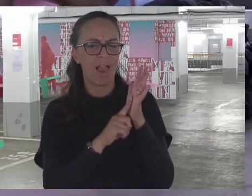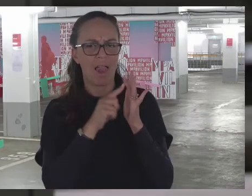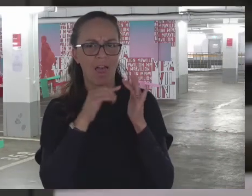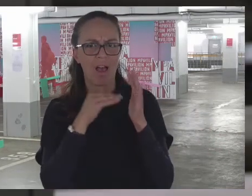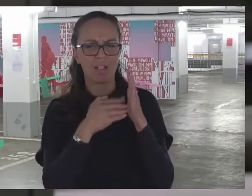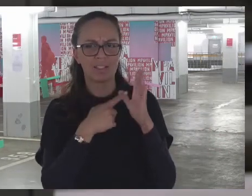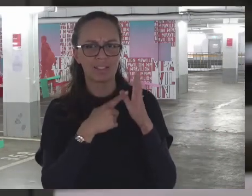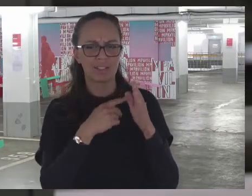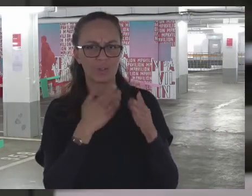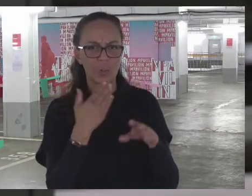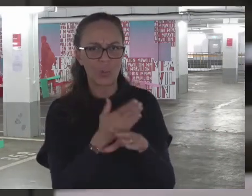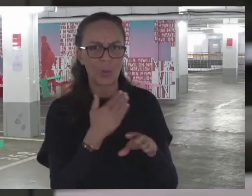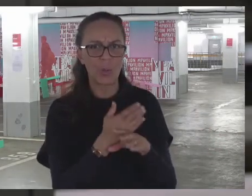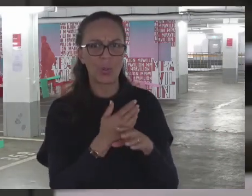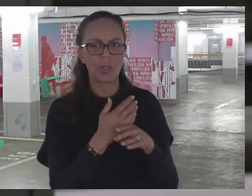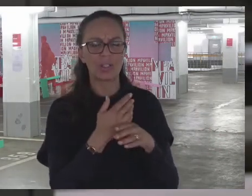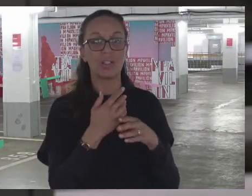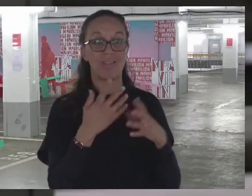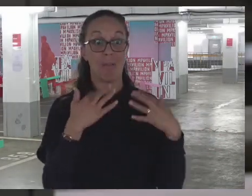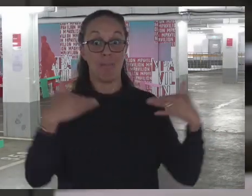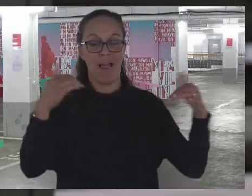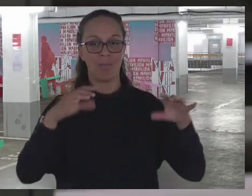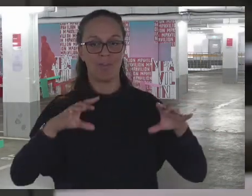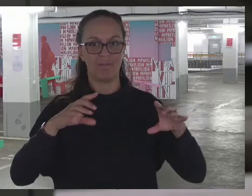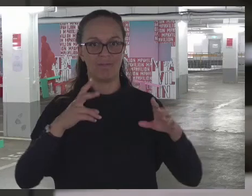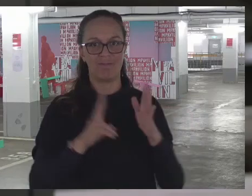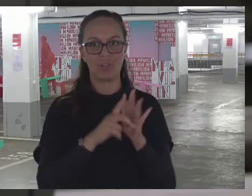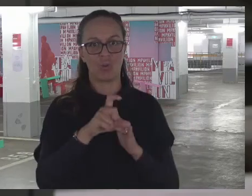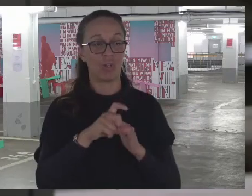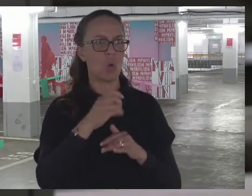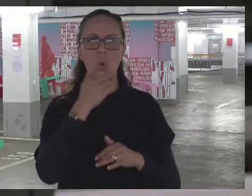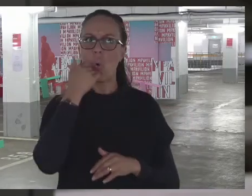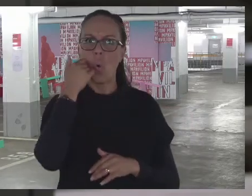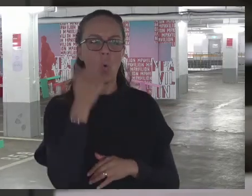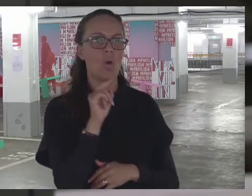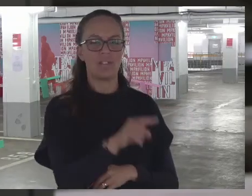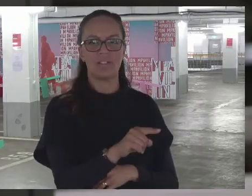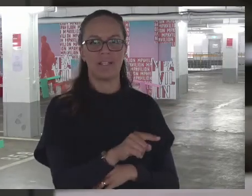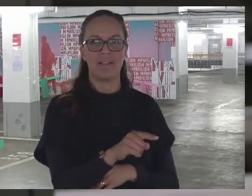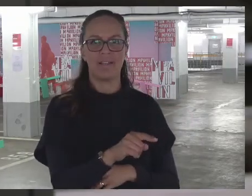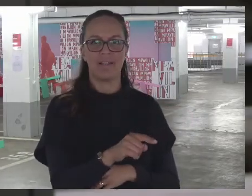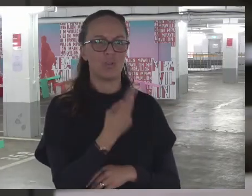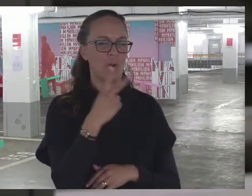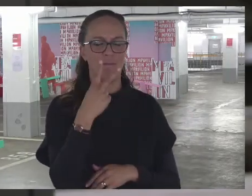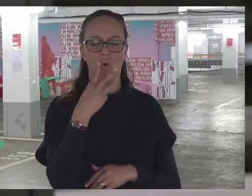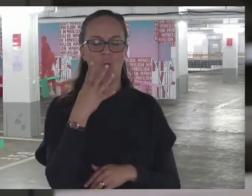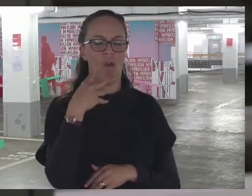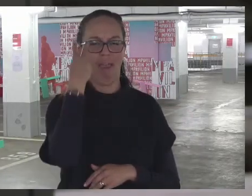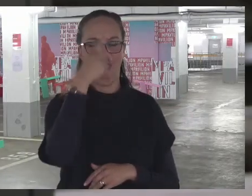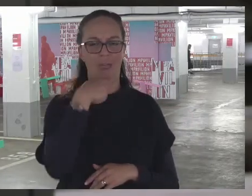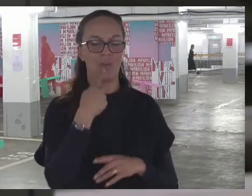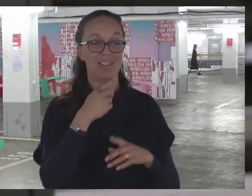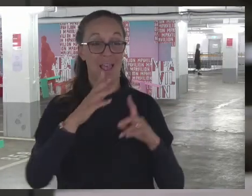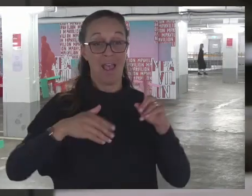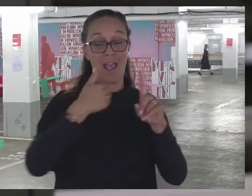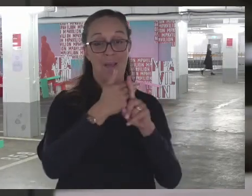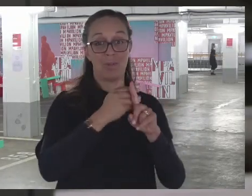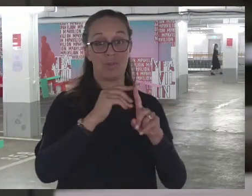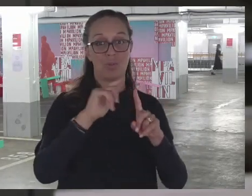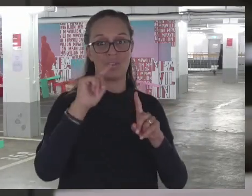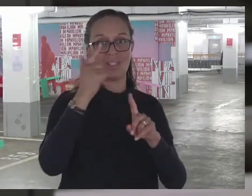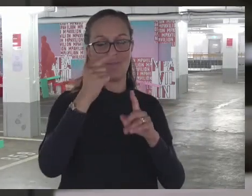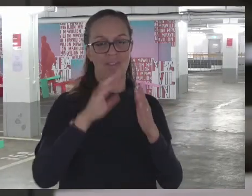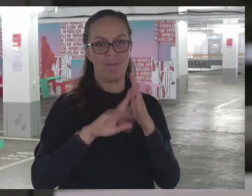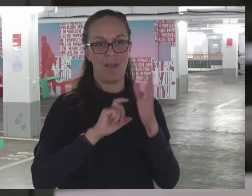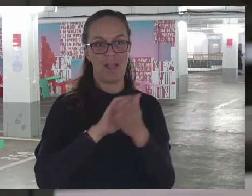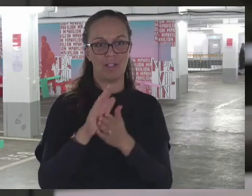outside the Parliament of Victoria, it's on view 24/7 until the 7th of March. And do make it up to